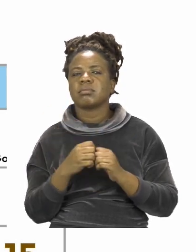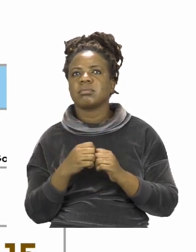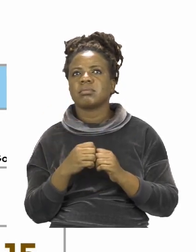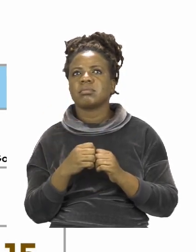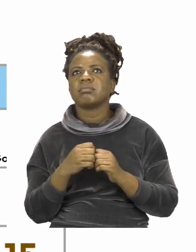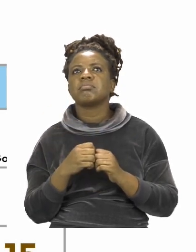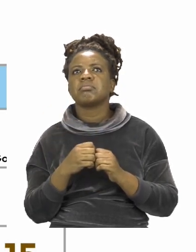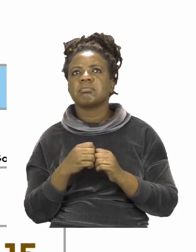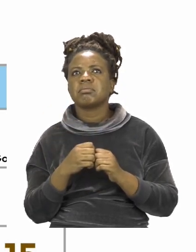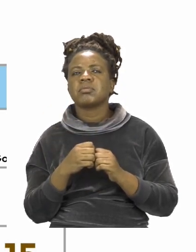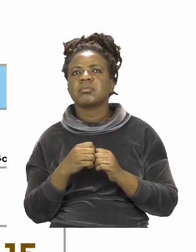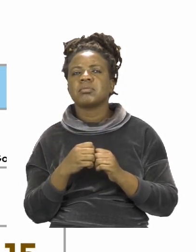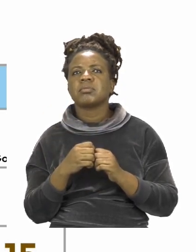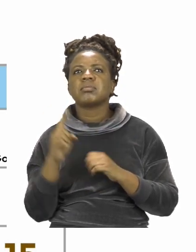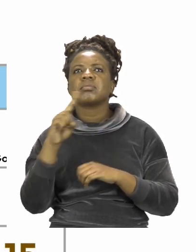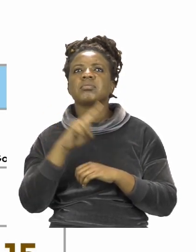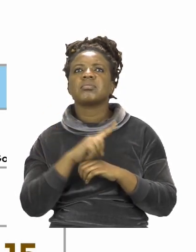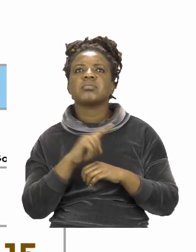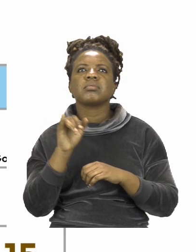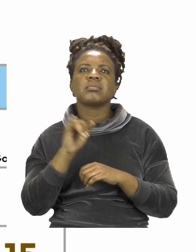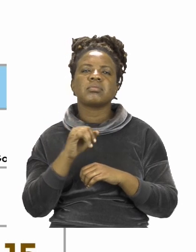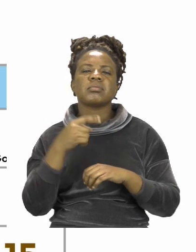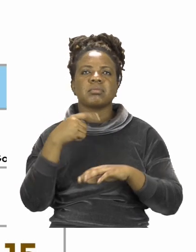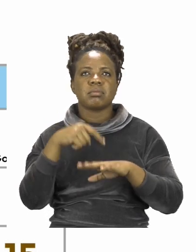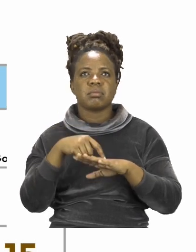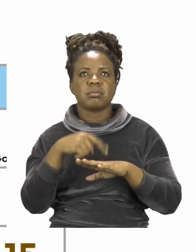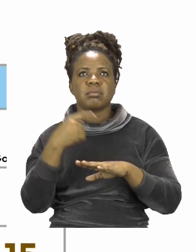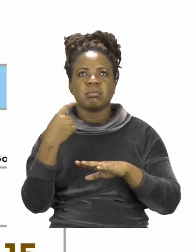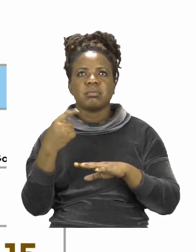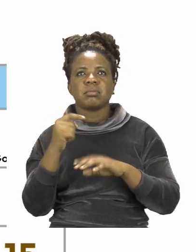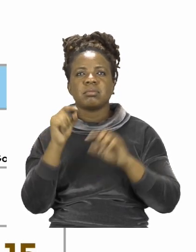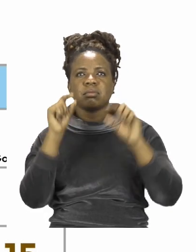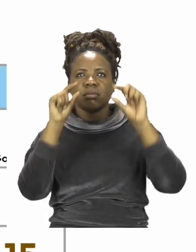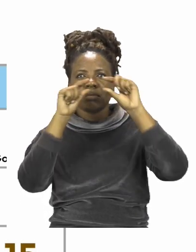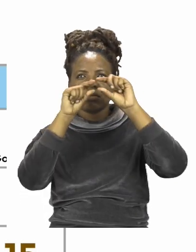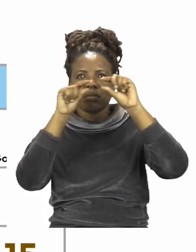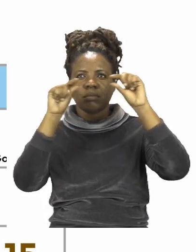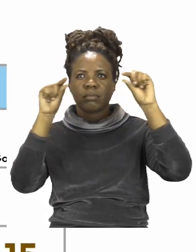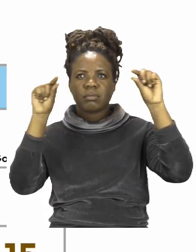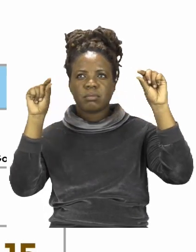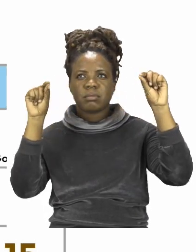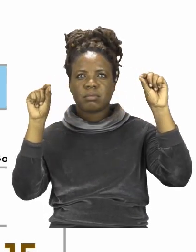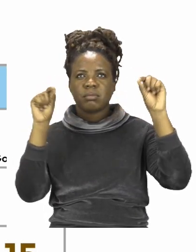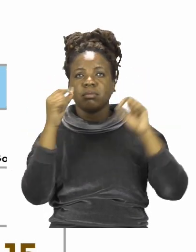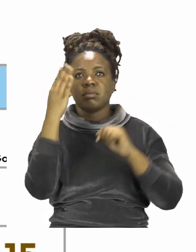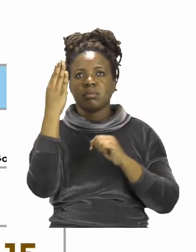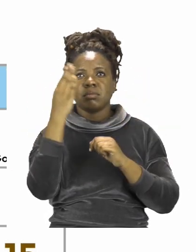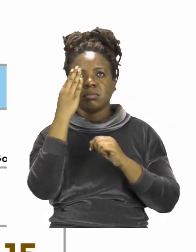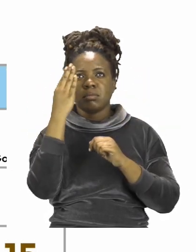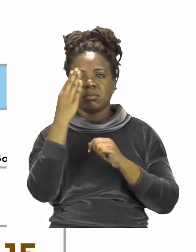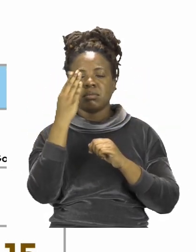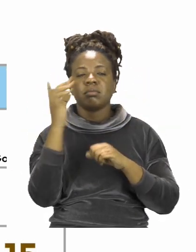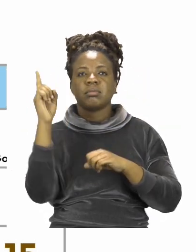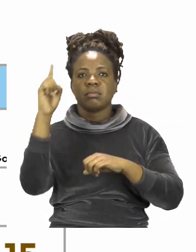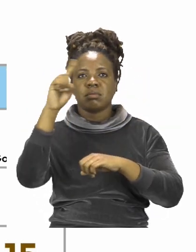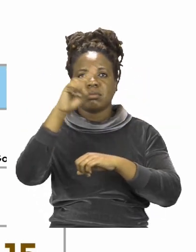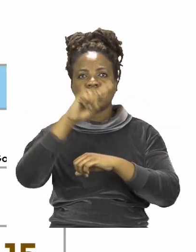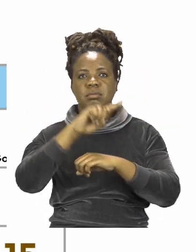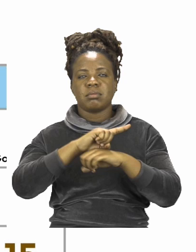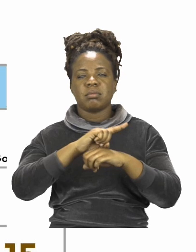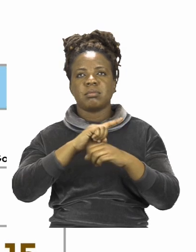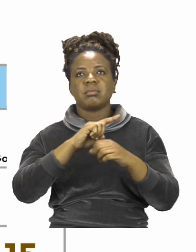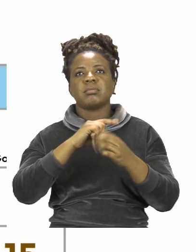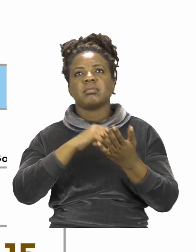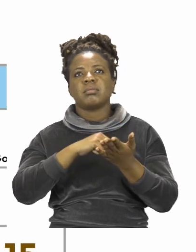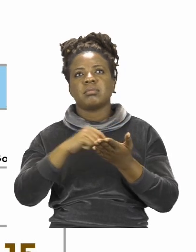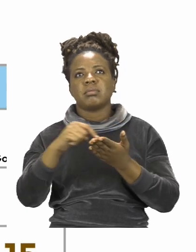Monday. Remember that the letters on top, the ones that are in blue, show us the days of the week, starting